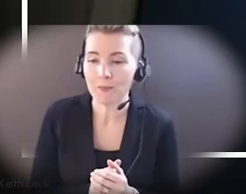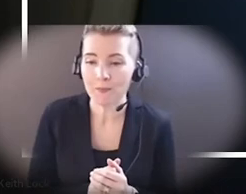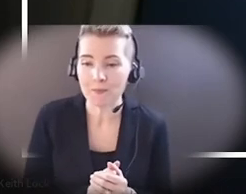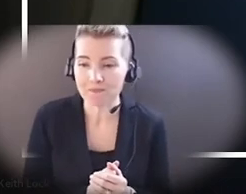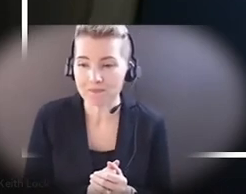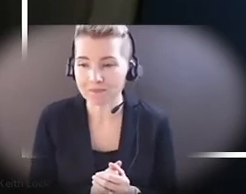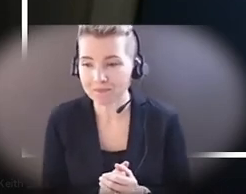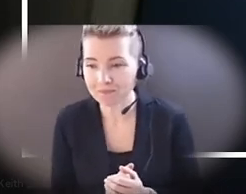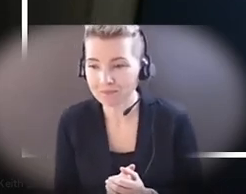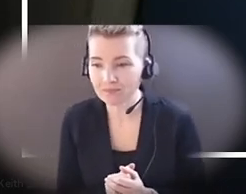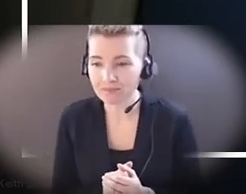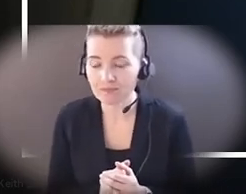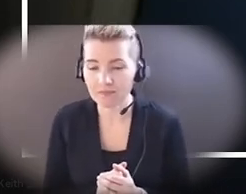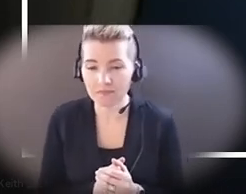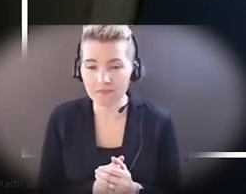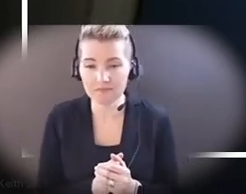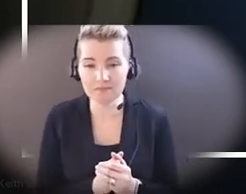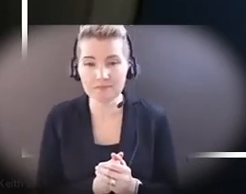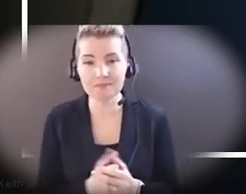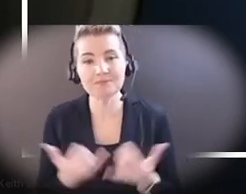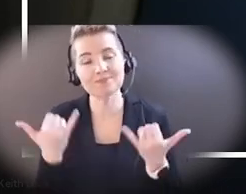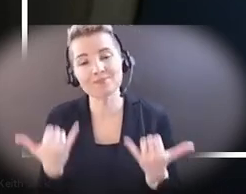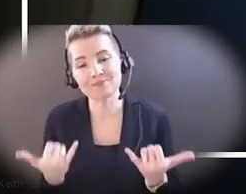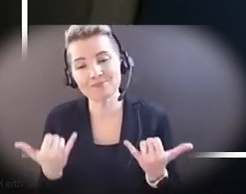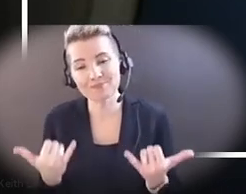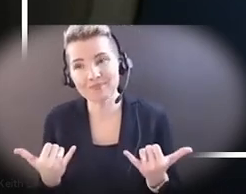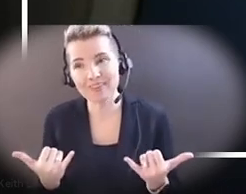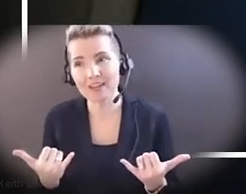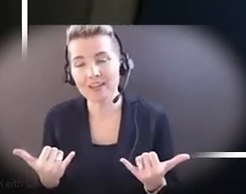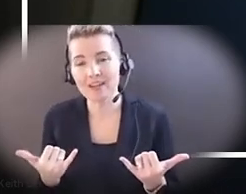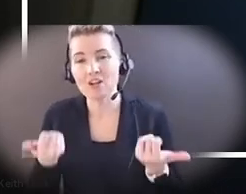you know, and now with gentrification,